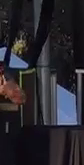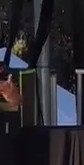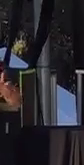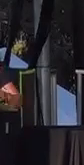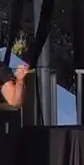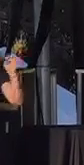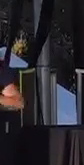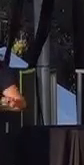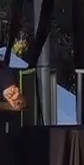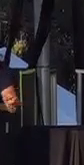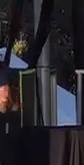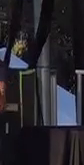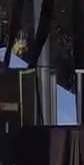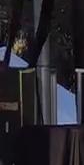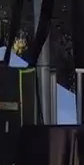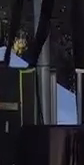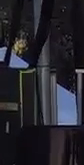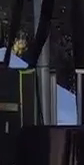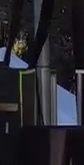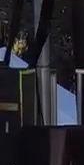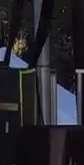values.